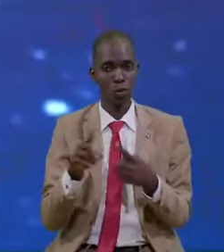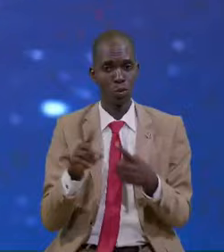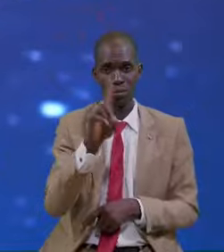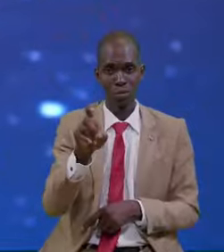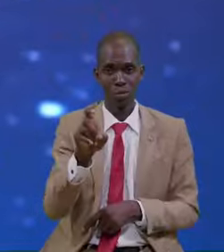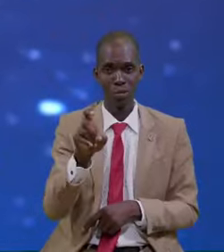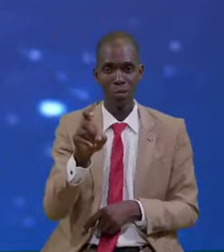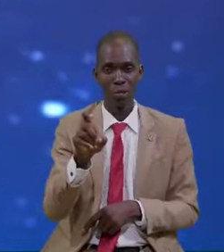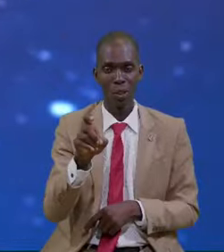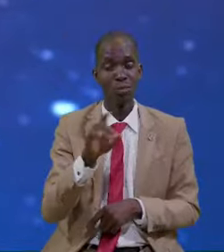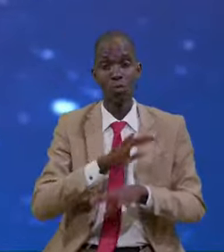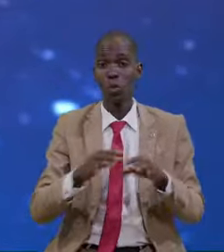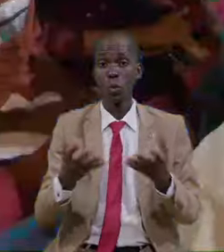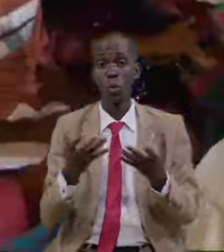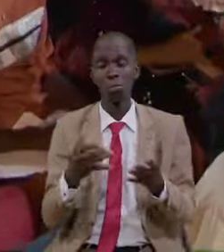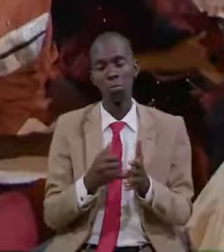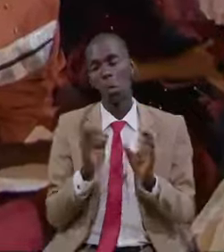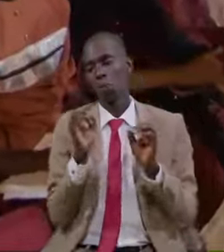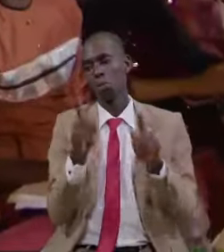No, you don't want to hear.